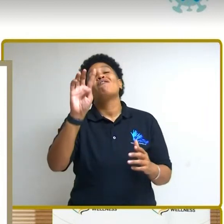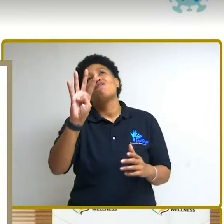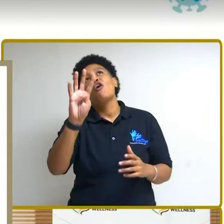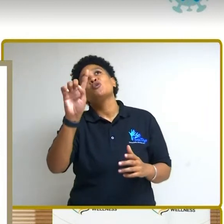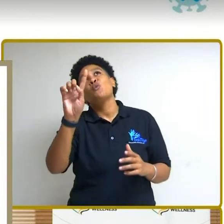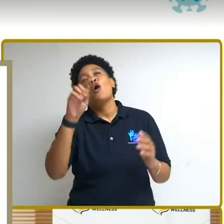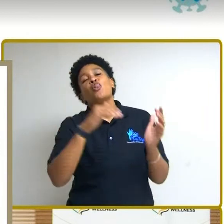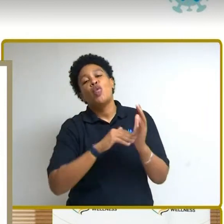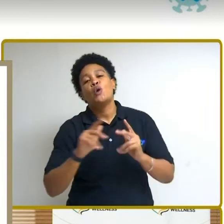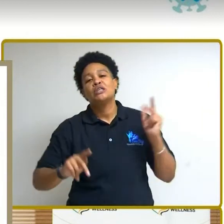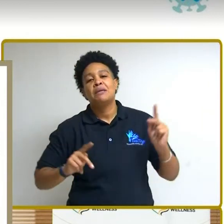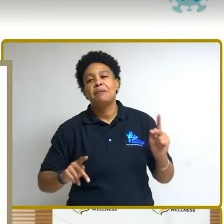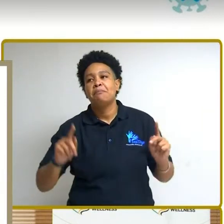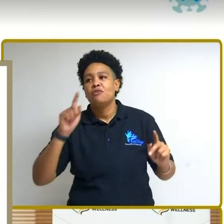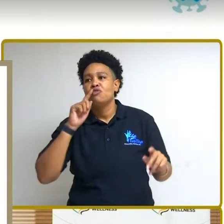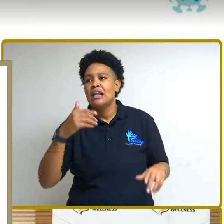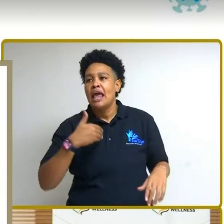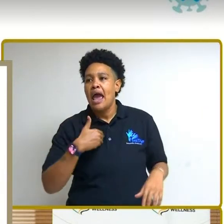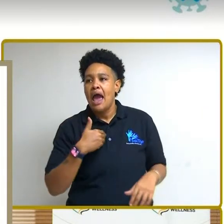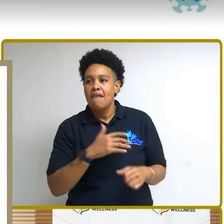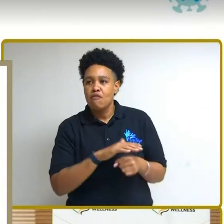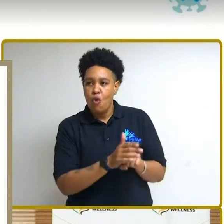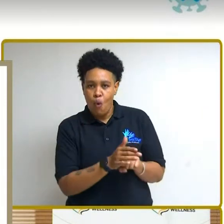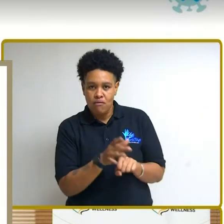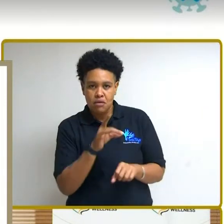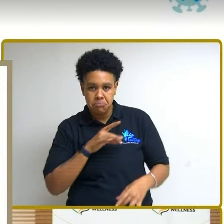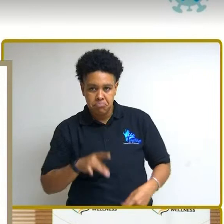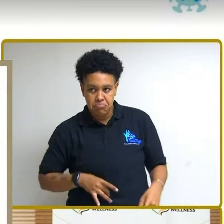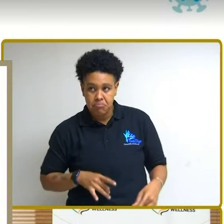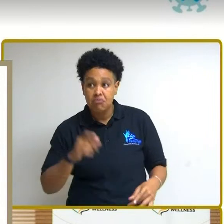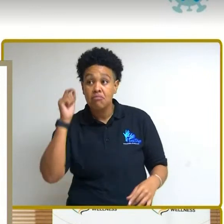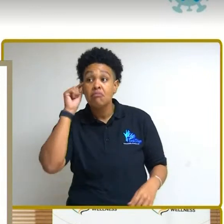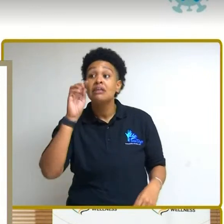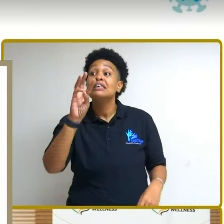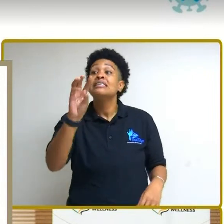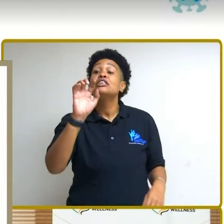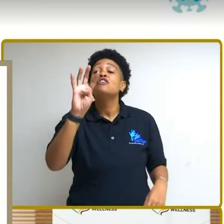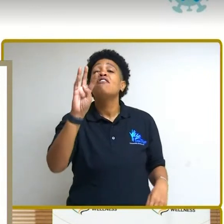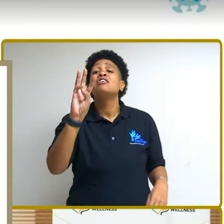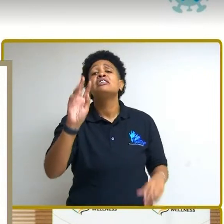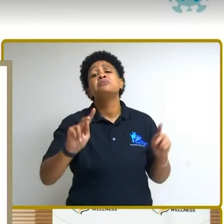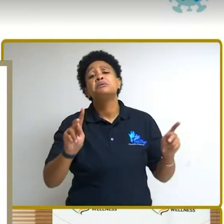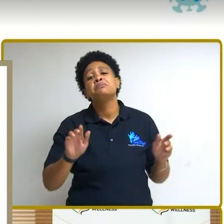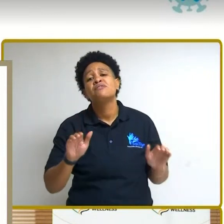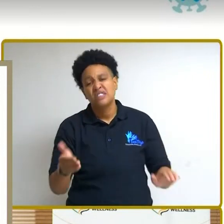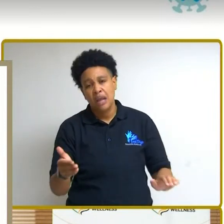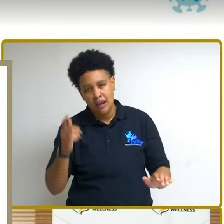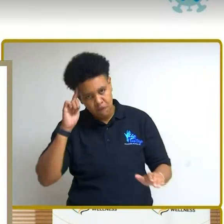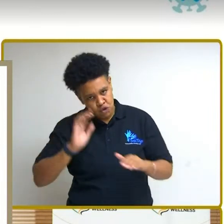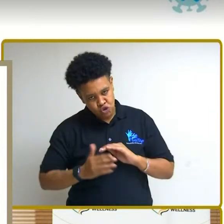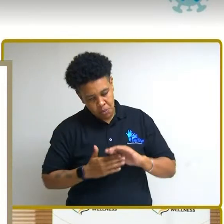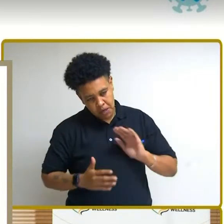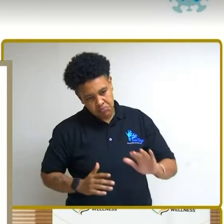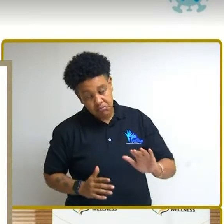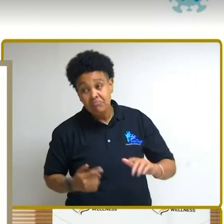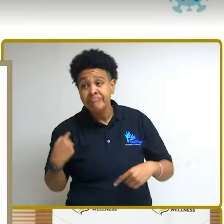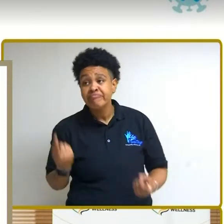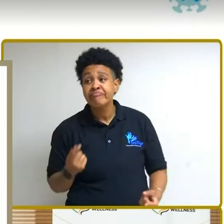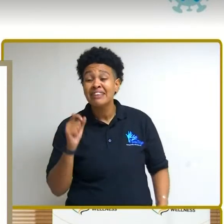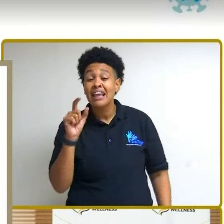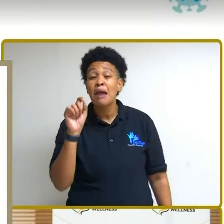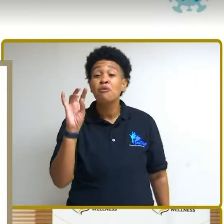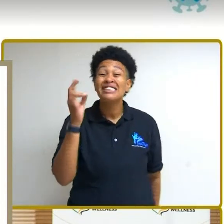41,000 persons were diagnosed with COVID-19, of which 646 have died. As of April the